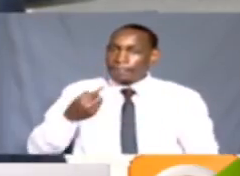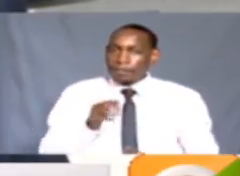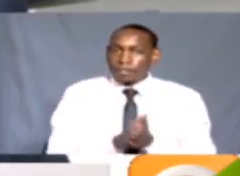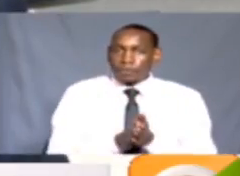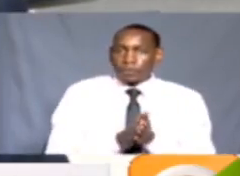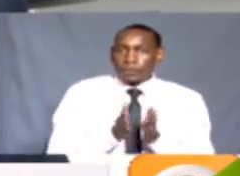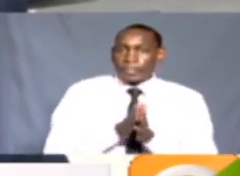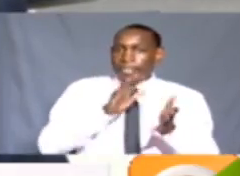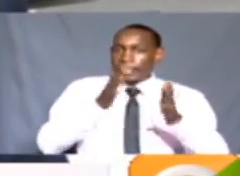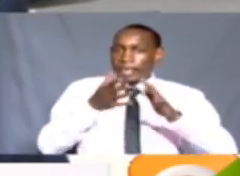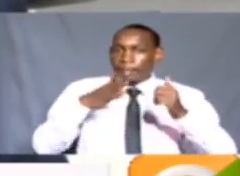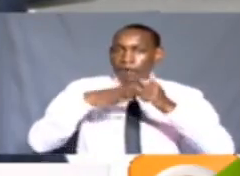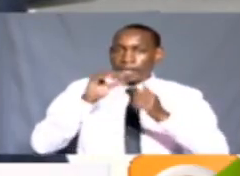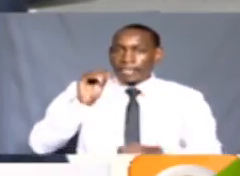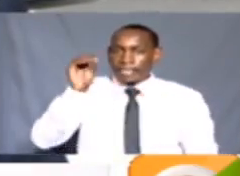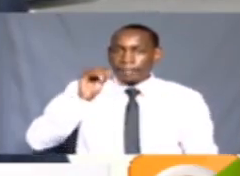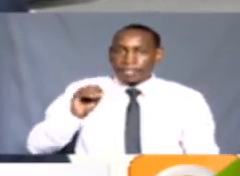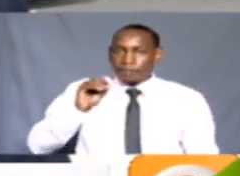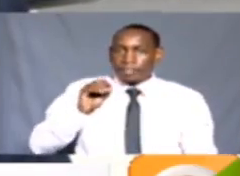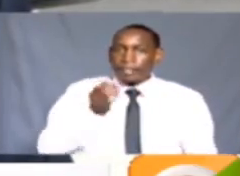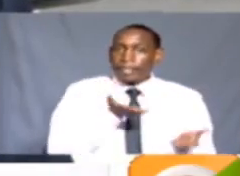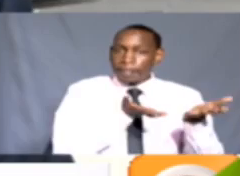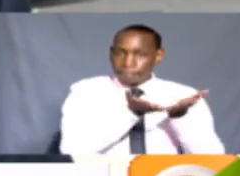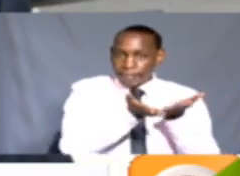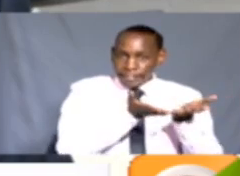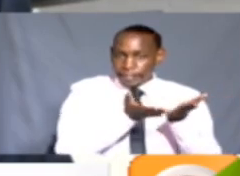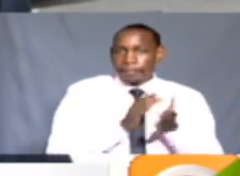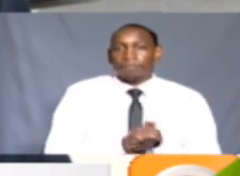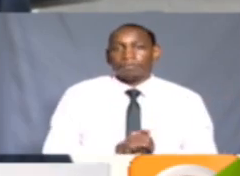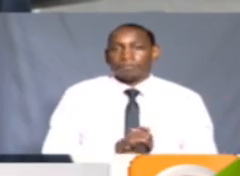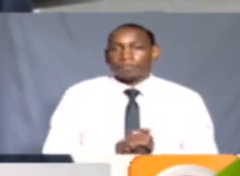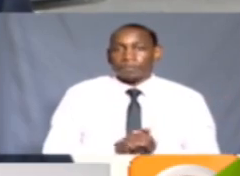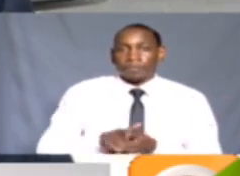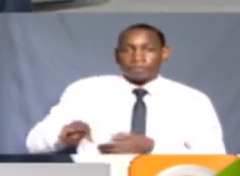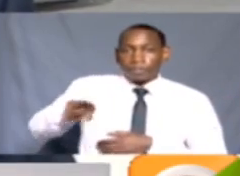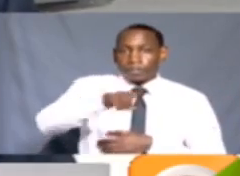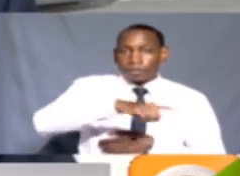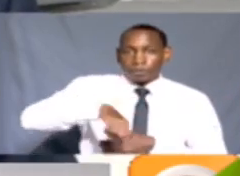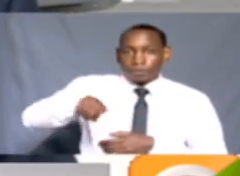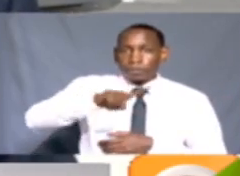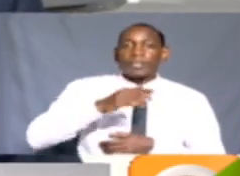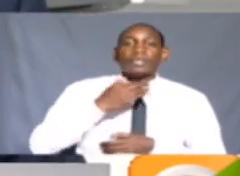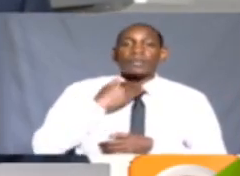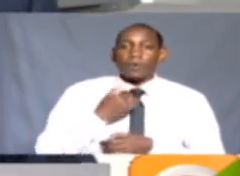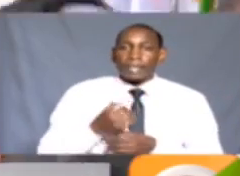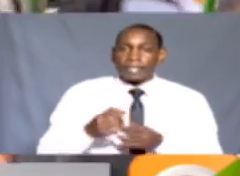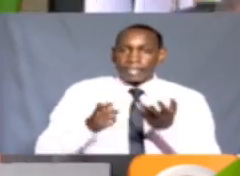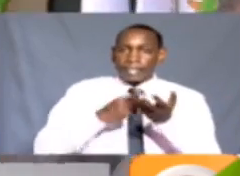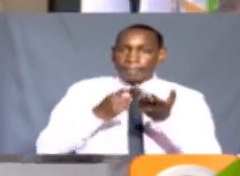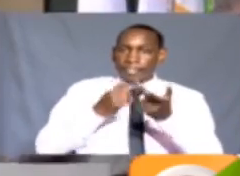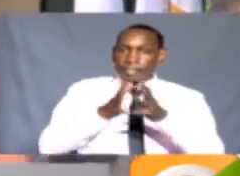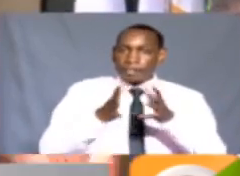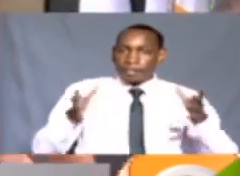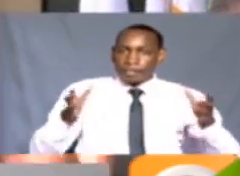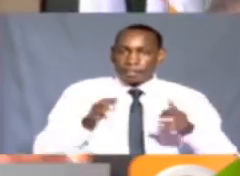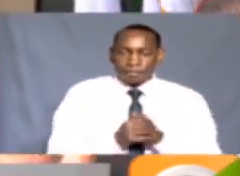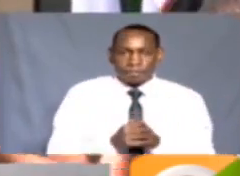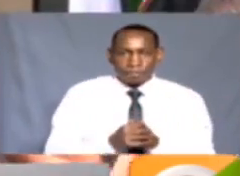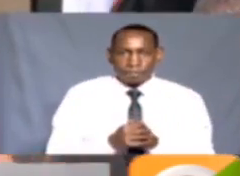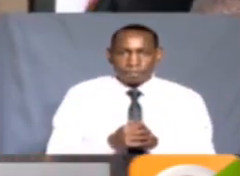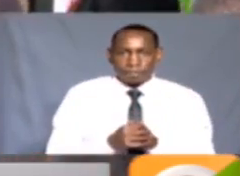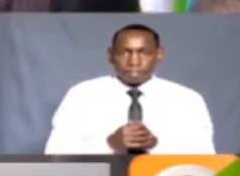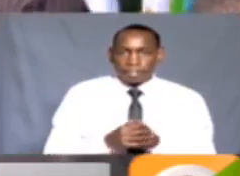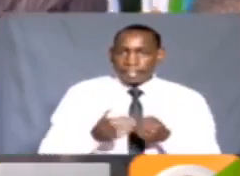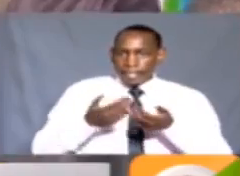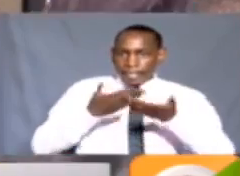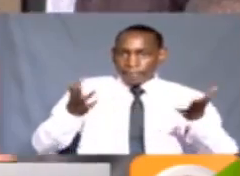about 90% of that being retail. We are looking to grow those numbers. The Habshila has a global presence all the way